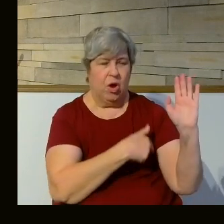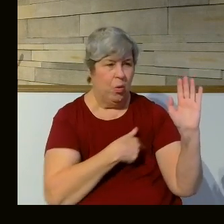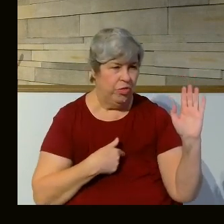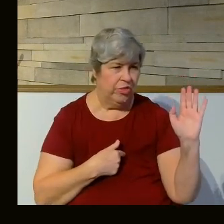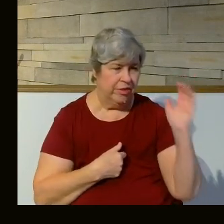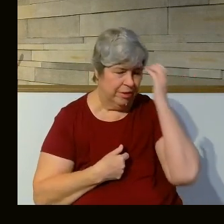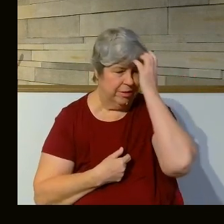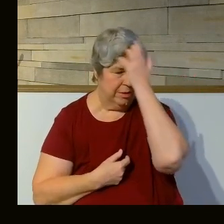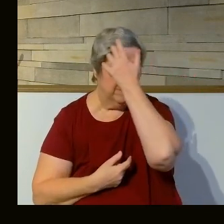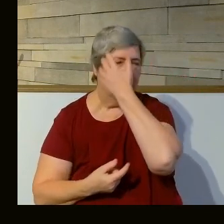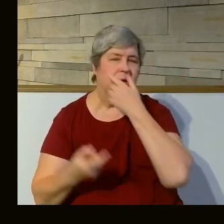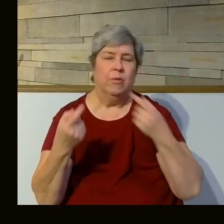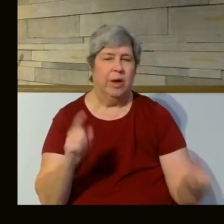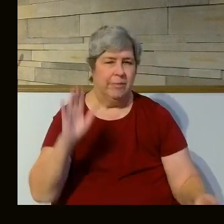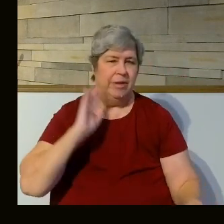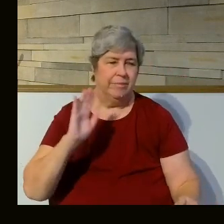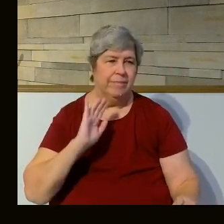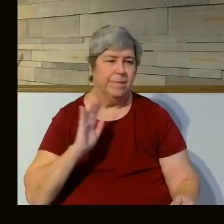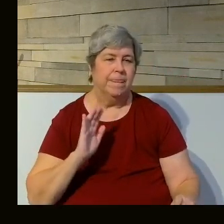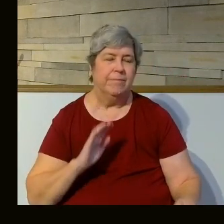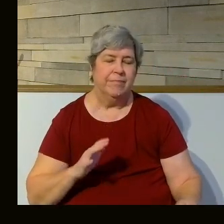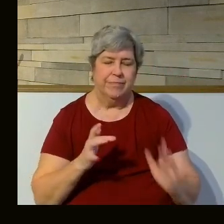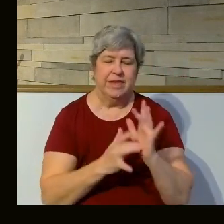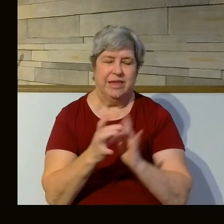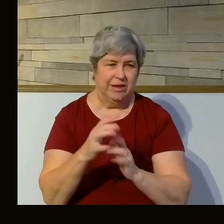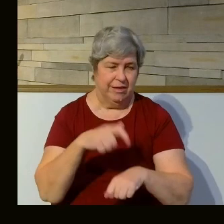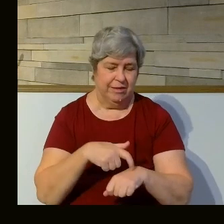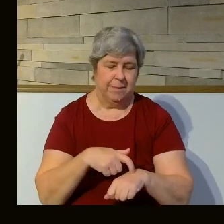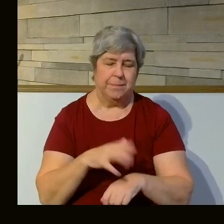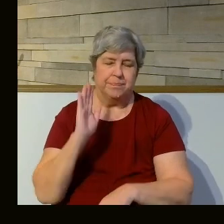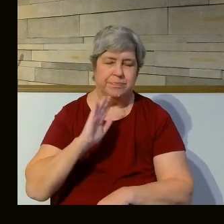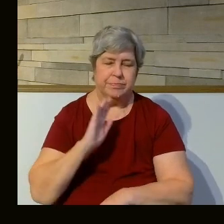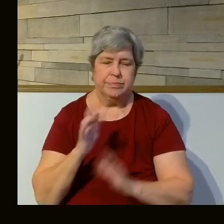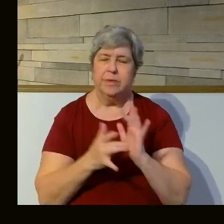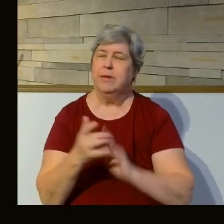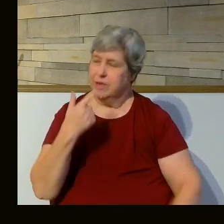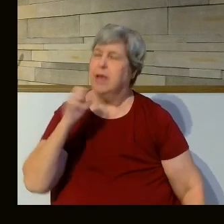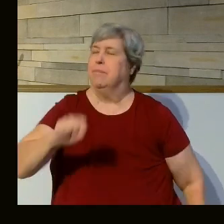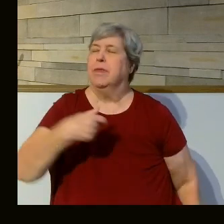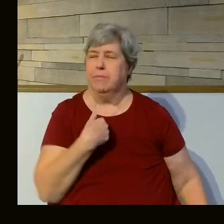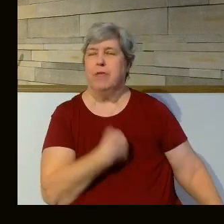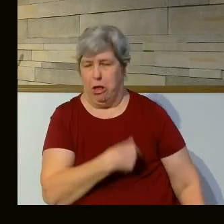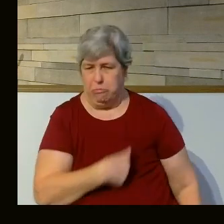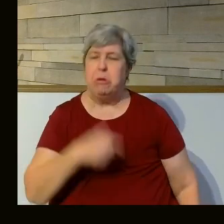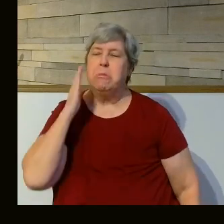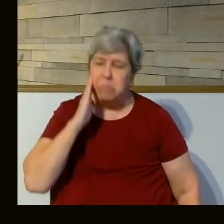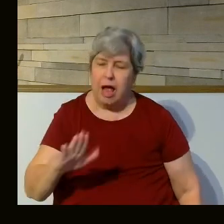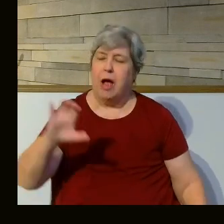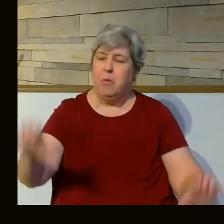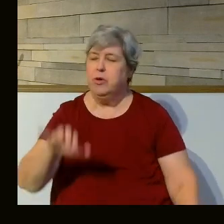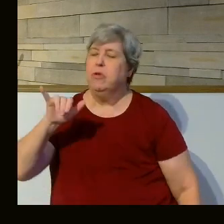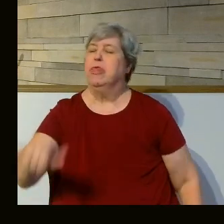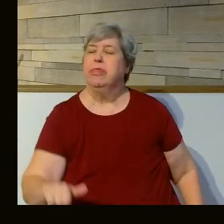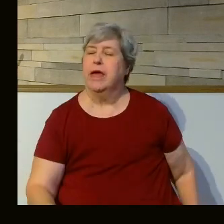on. And what happened in the ancient times there in Jesus' day, people would swear, I'm going to deal with